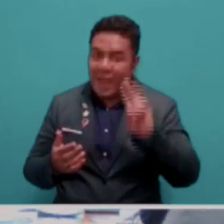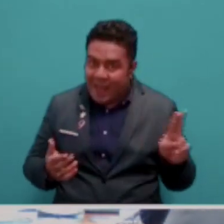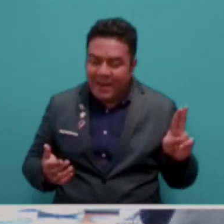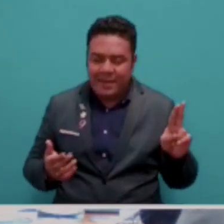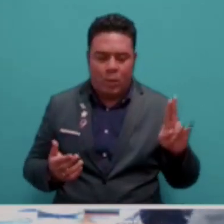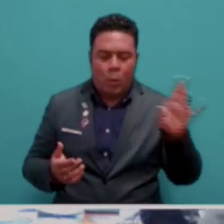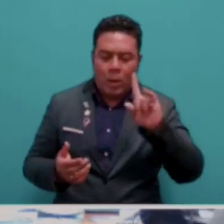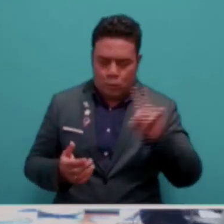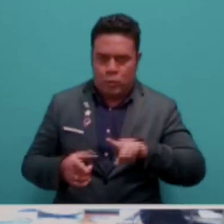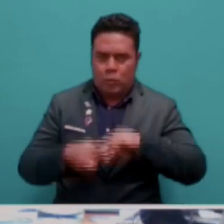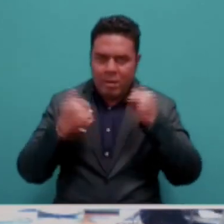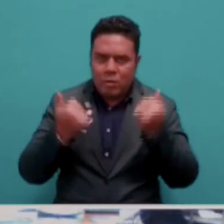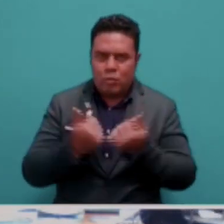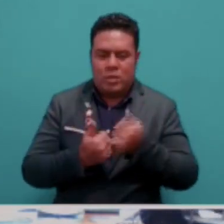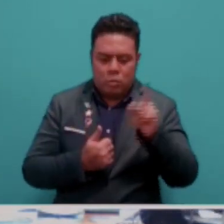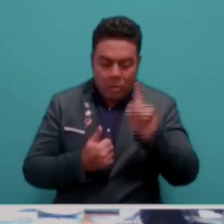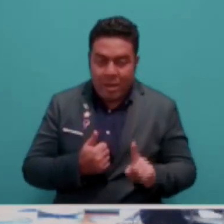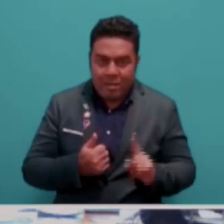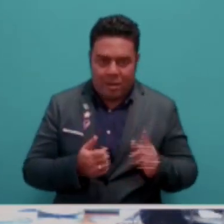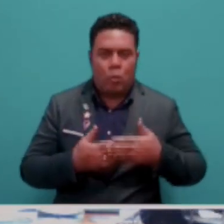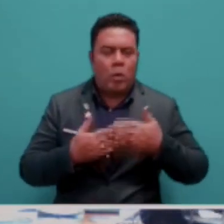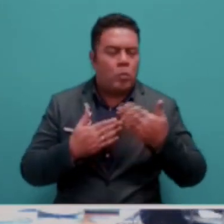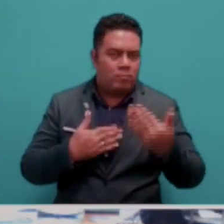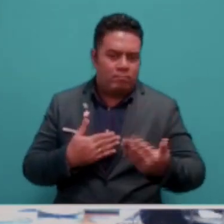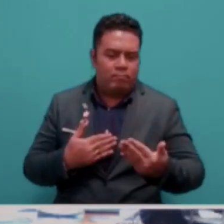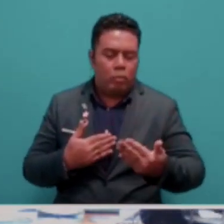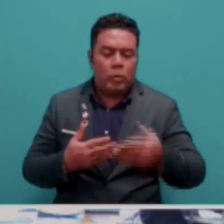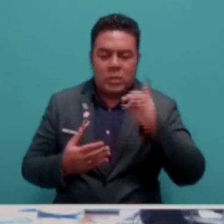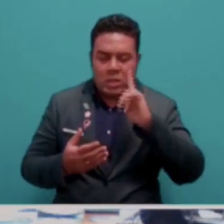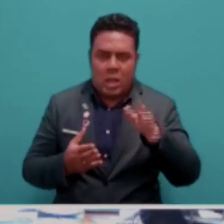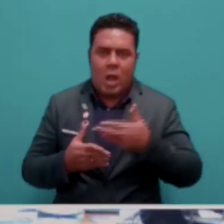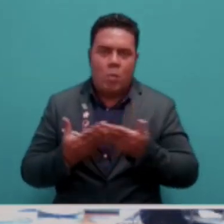be our position?